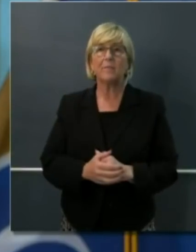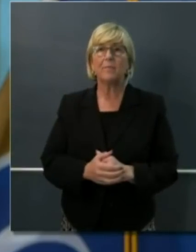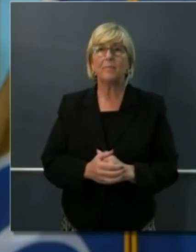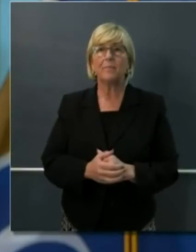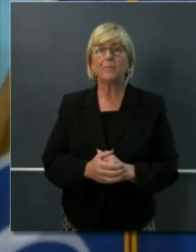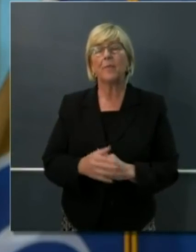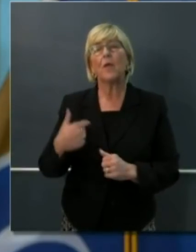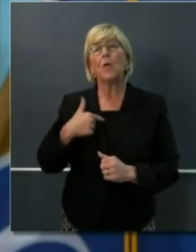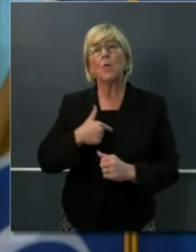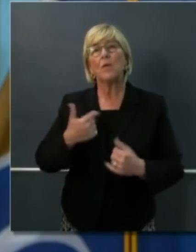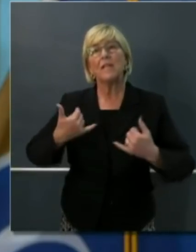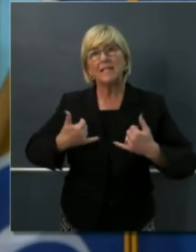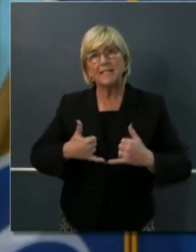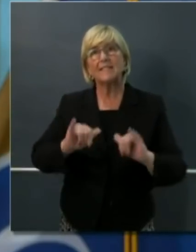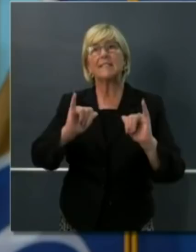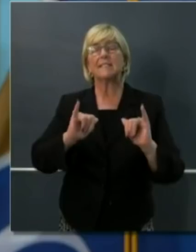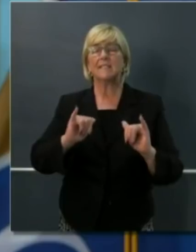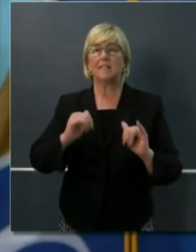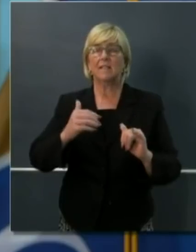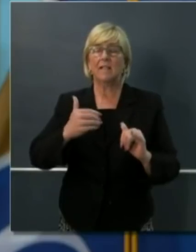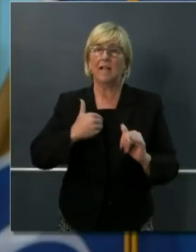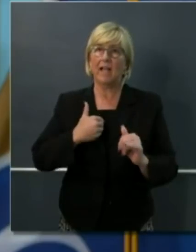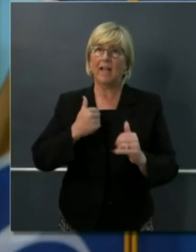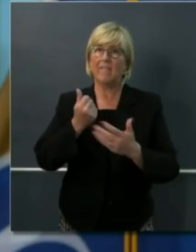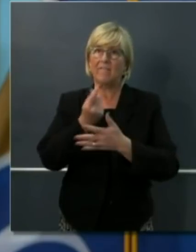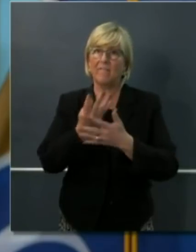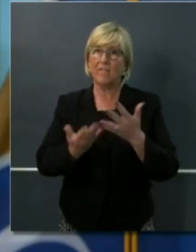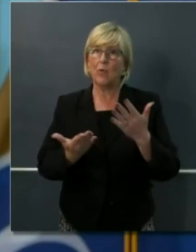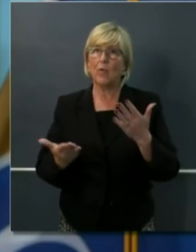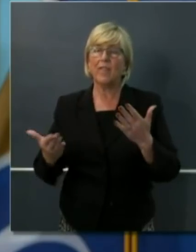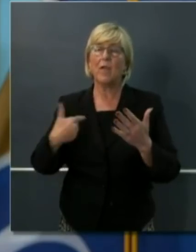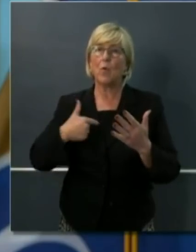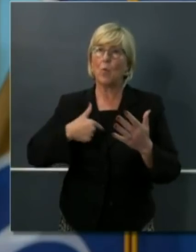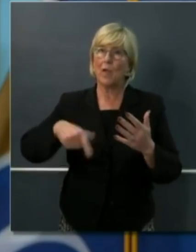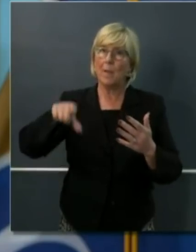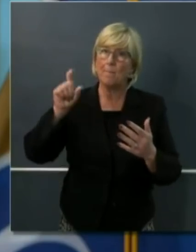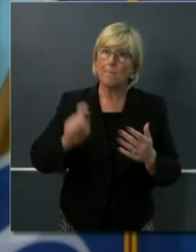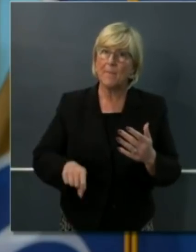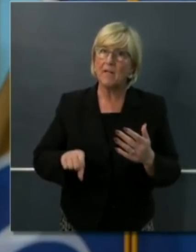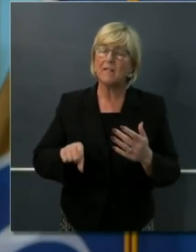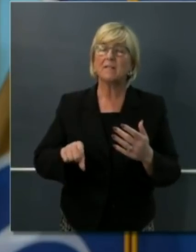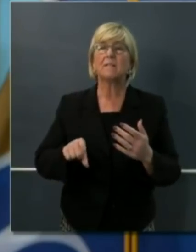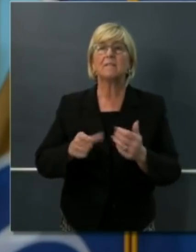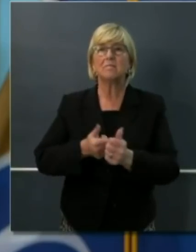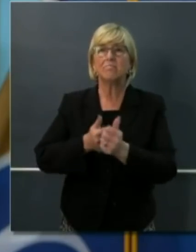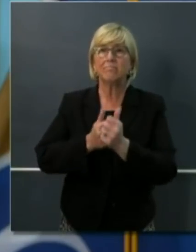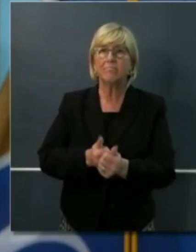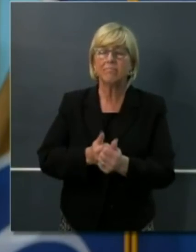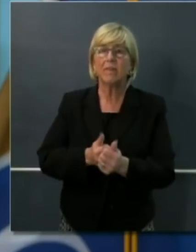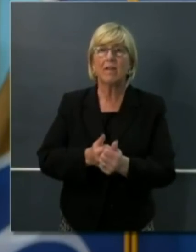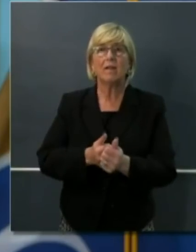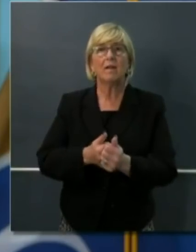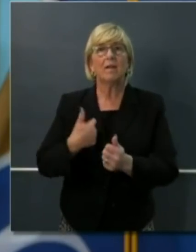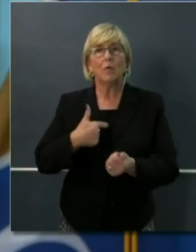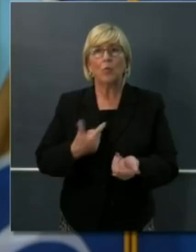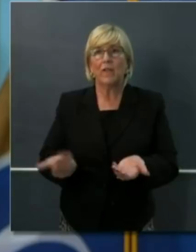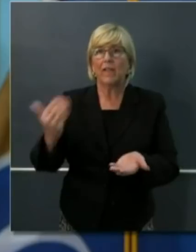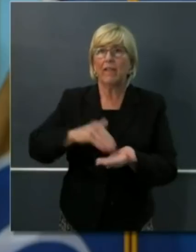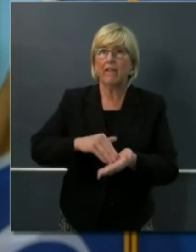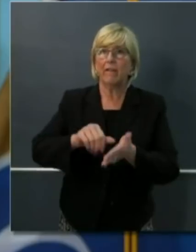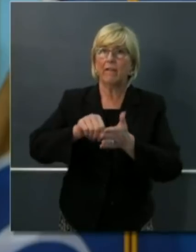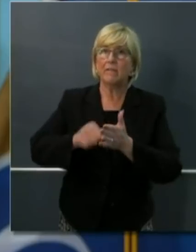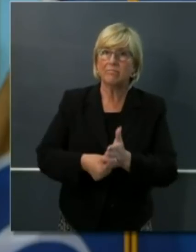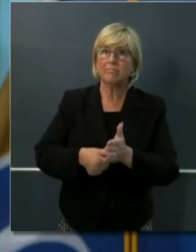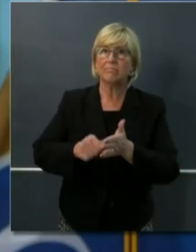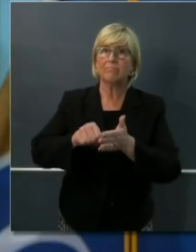our indicators that are must-haves. You have heard us talk on a daily, at least weekly basis about the